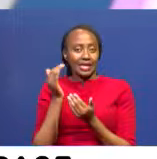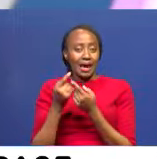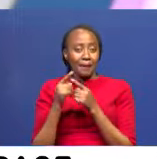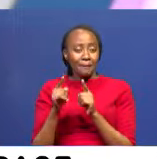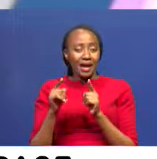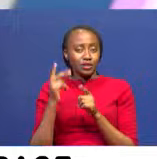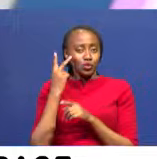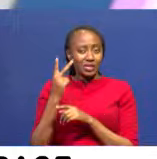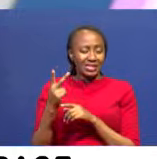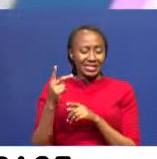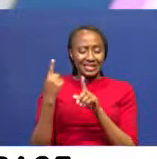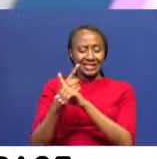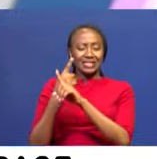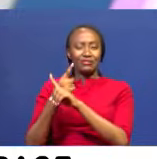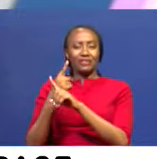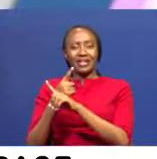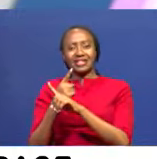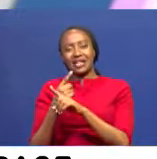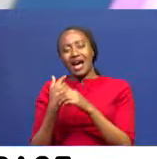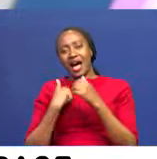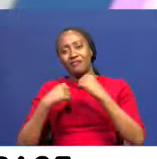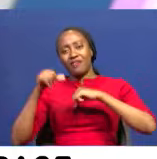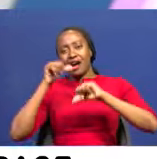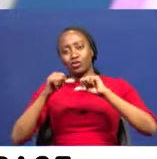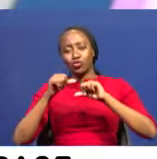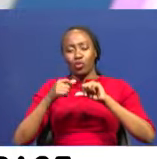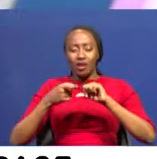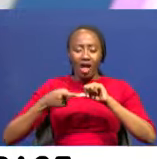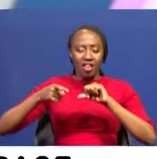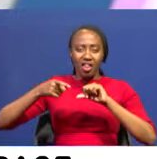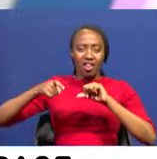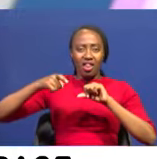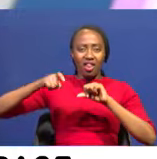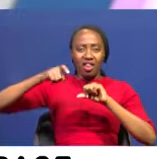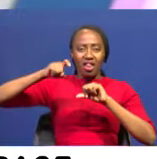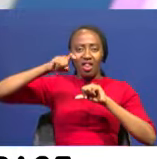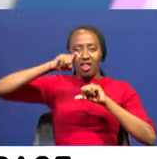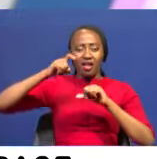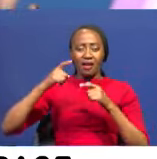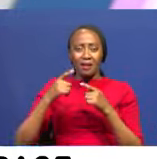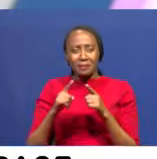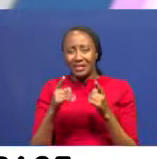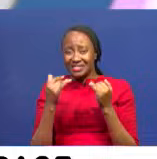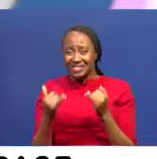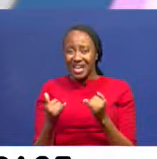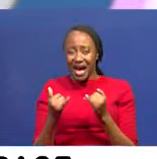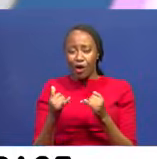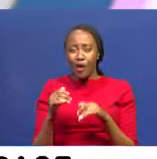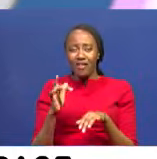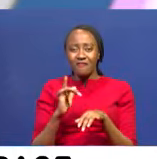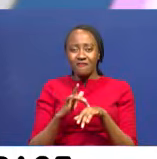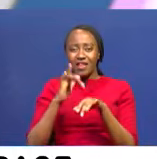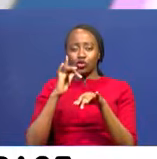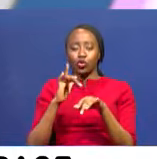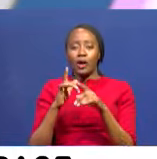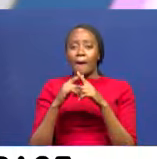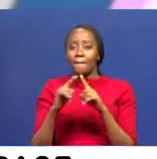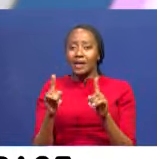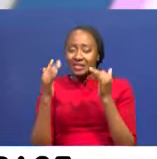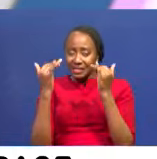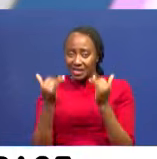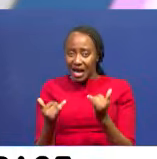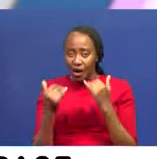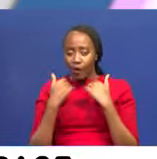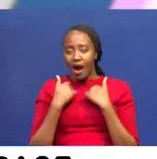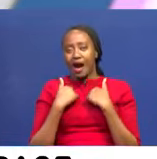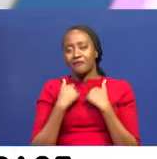of complexity and healthcare, the numbers are going up. We are no longer at infection rate. We are now at a stage where we are